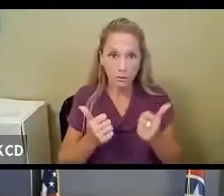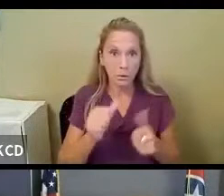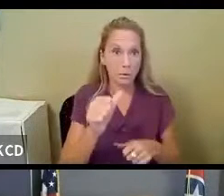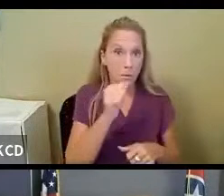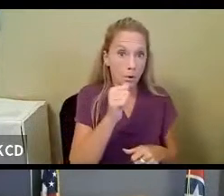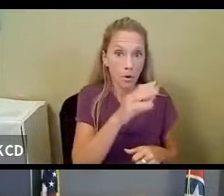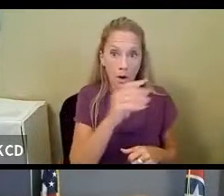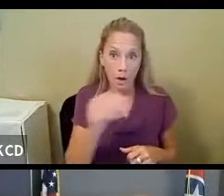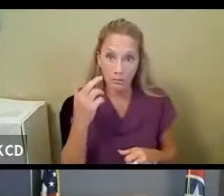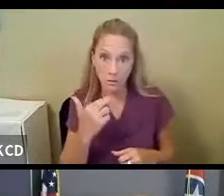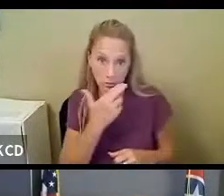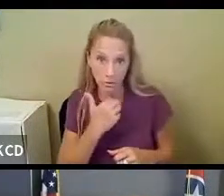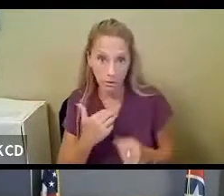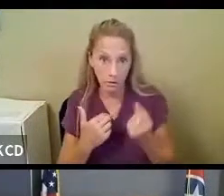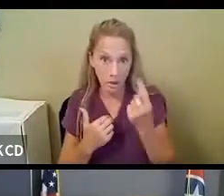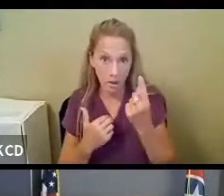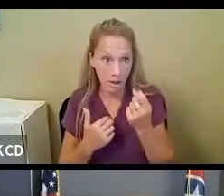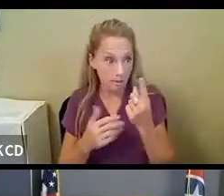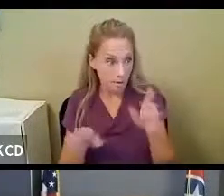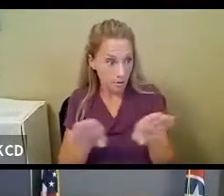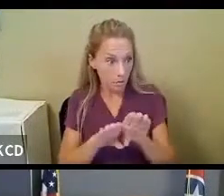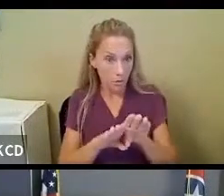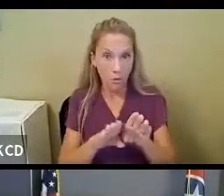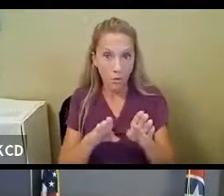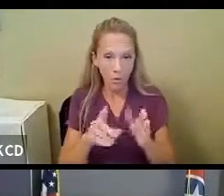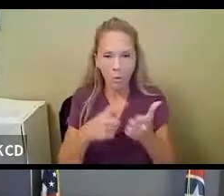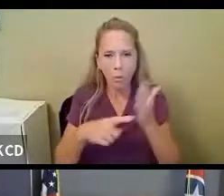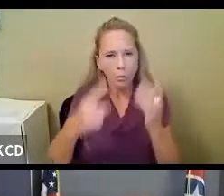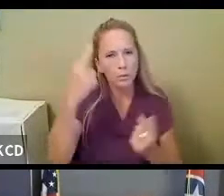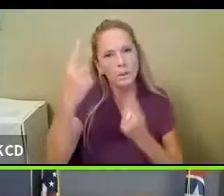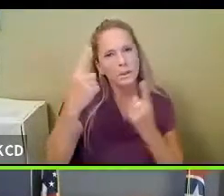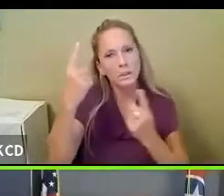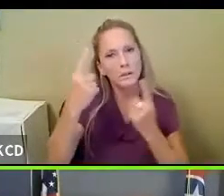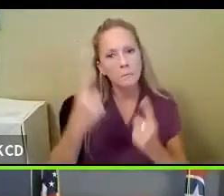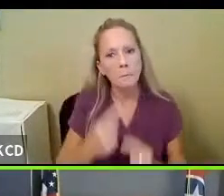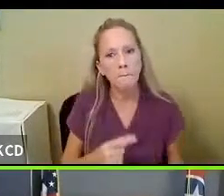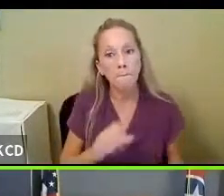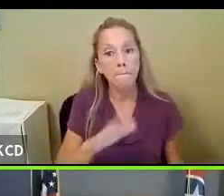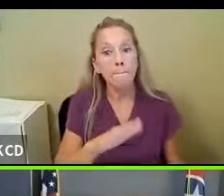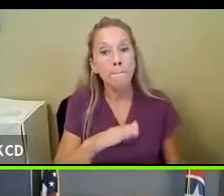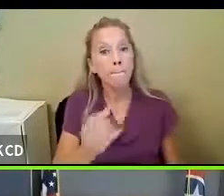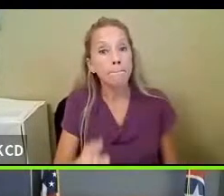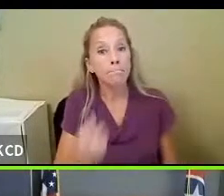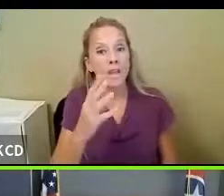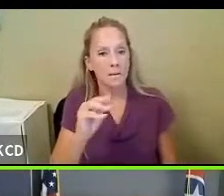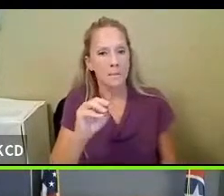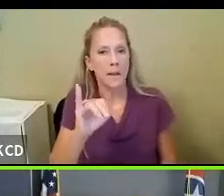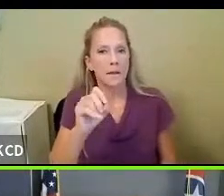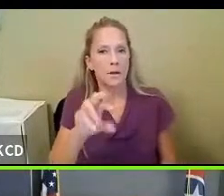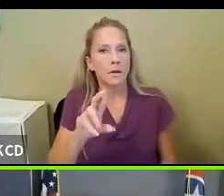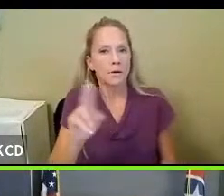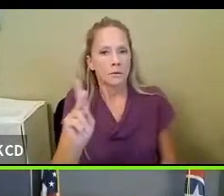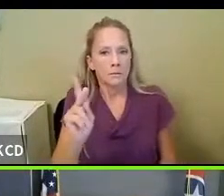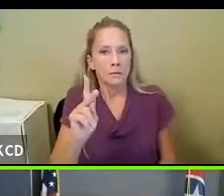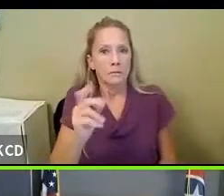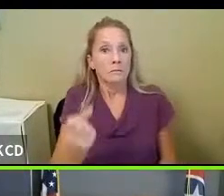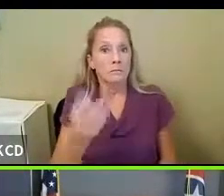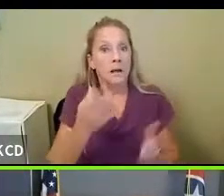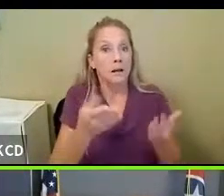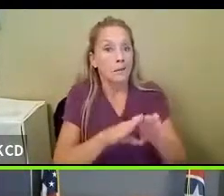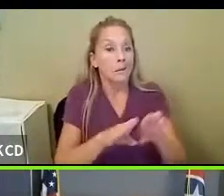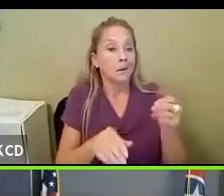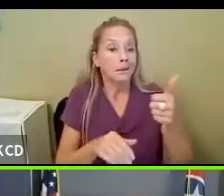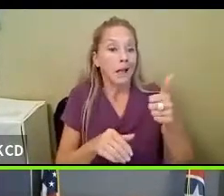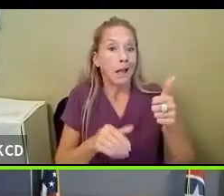and restaurants would work? What's your thoughts? Many close at 10, but on weekends, a lot